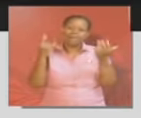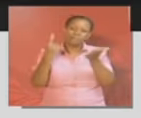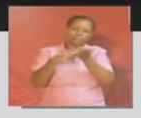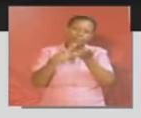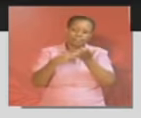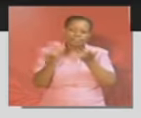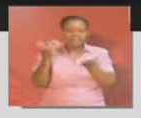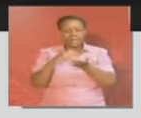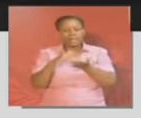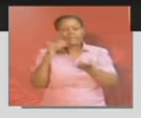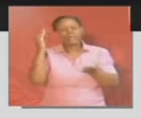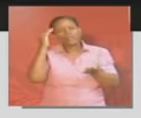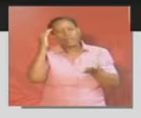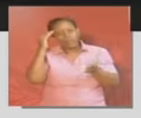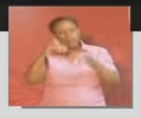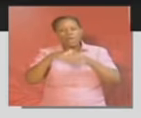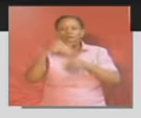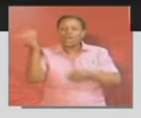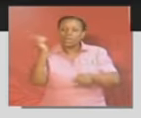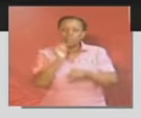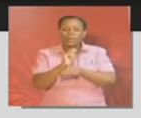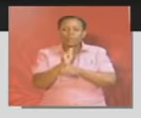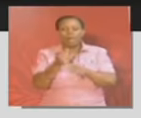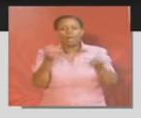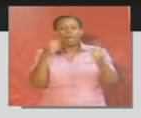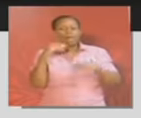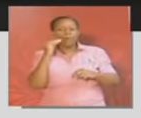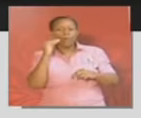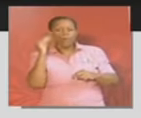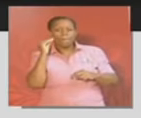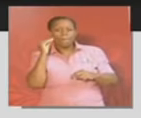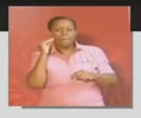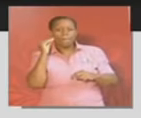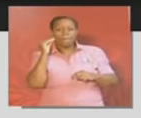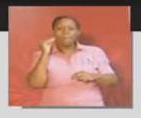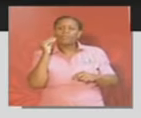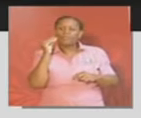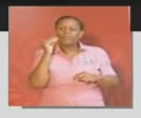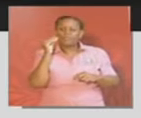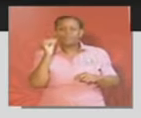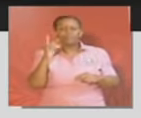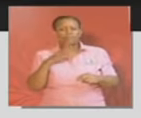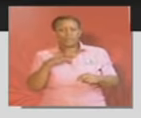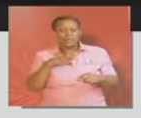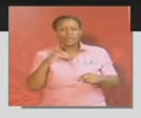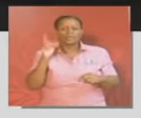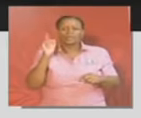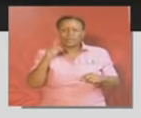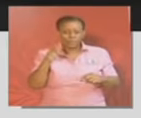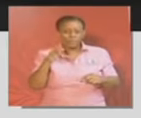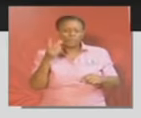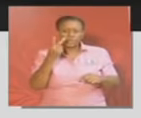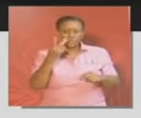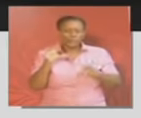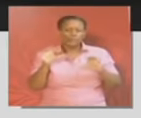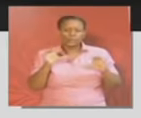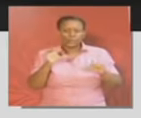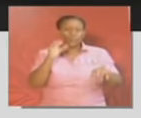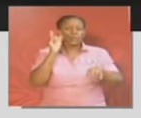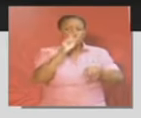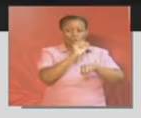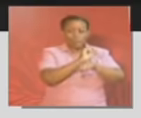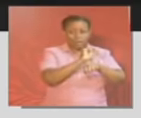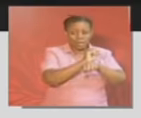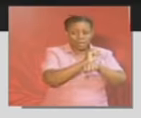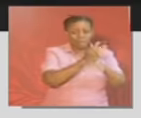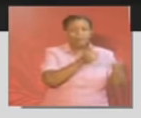really think that we really just do two things. We go to our workplace and we come back home to our family, whether it's